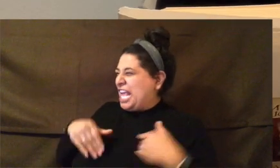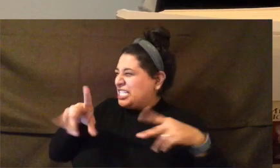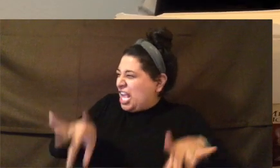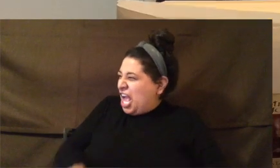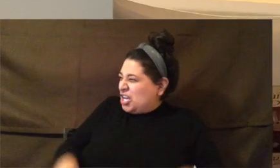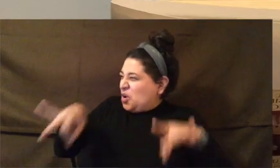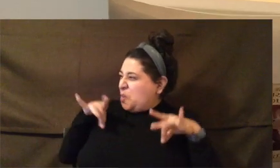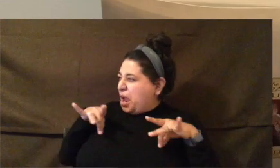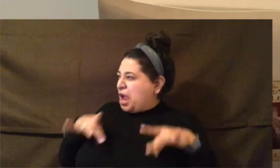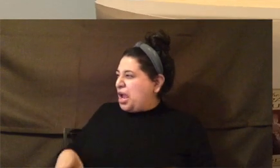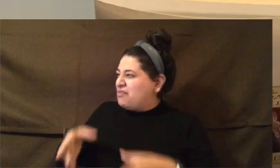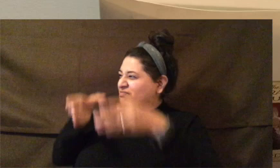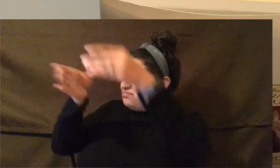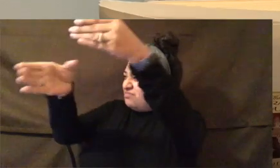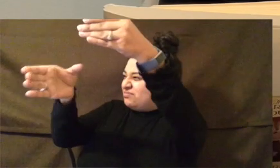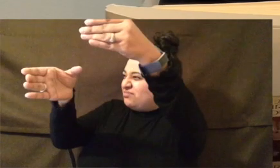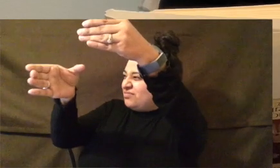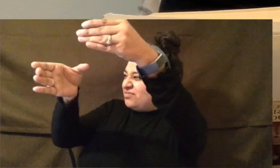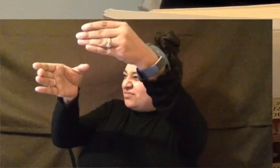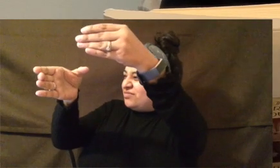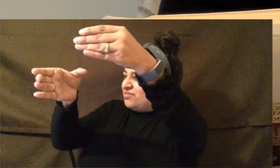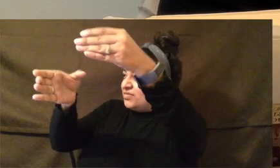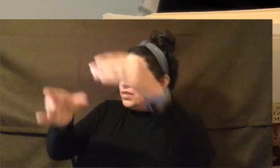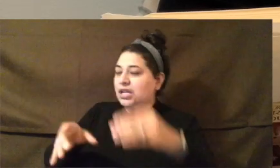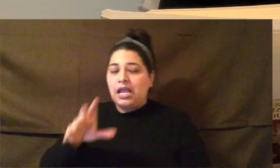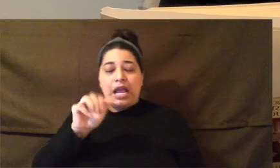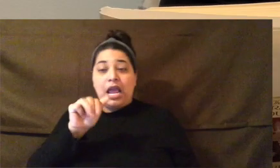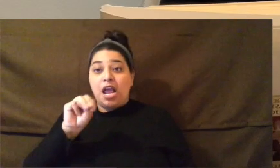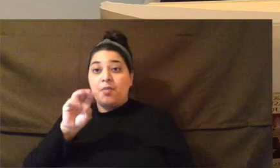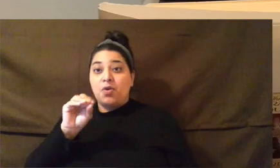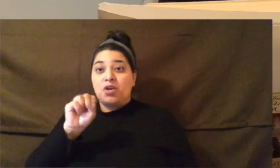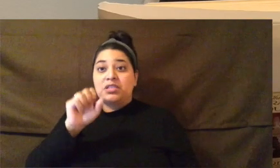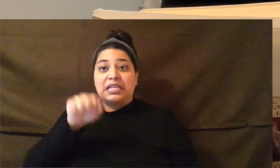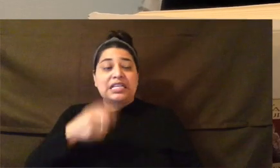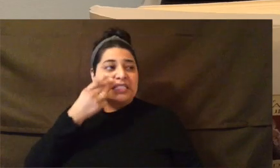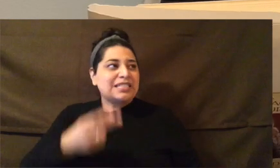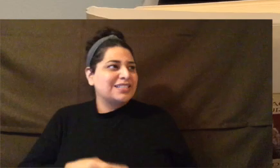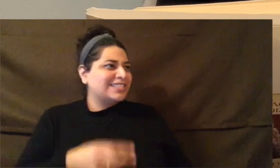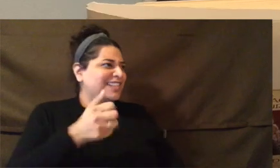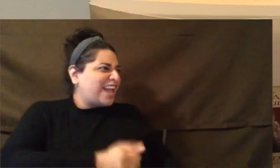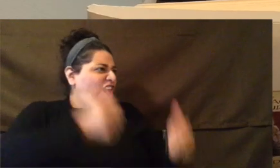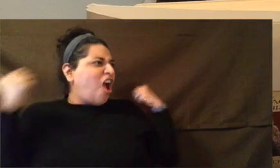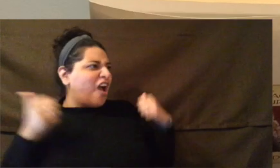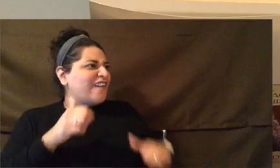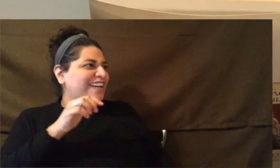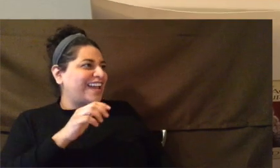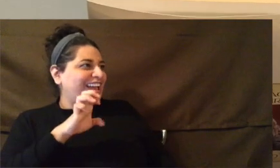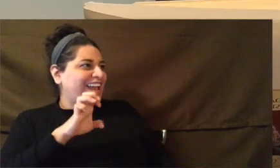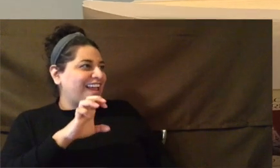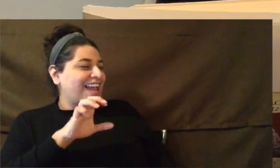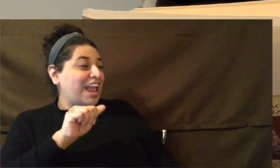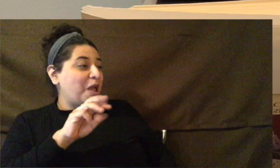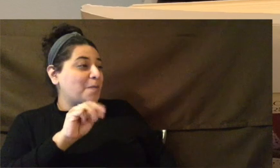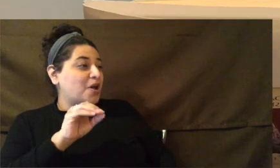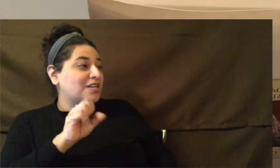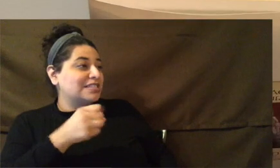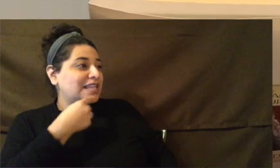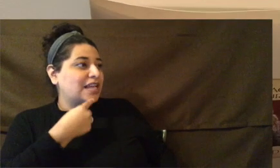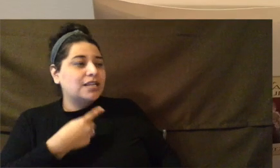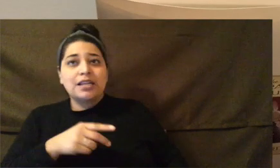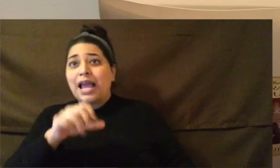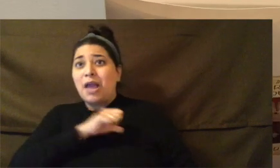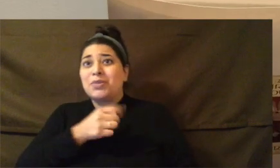"He's even got underwear." He held Edward aloft so that Amos could see. "Take it off," shouted Amos. "No!"